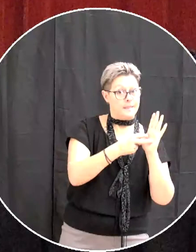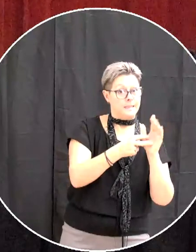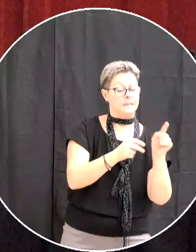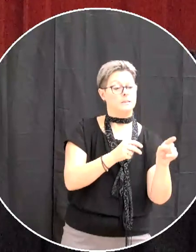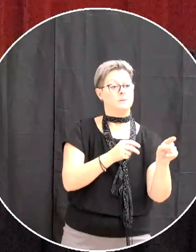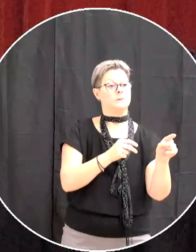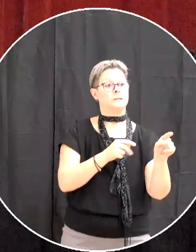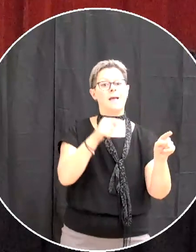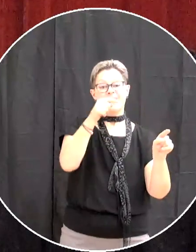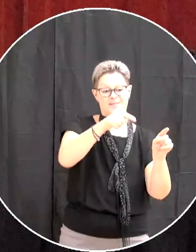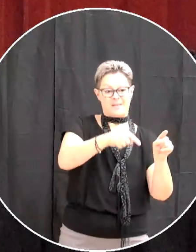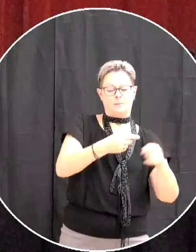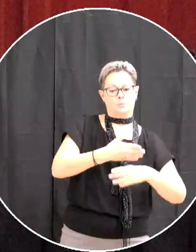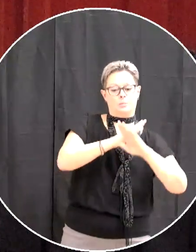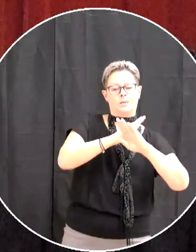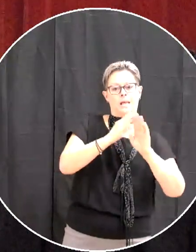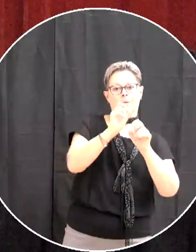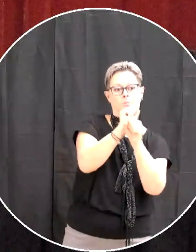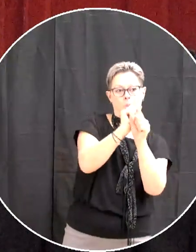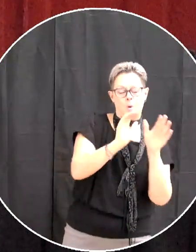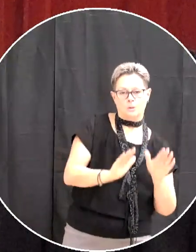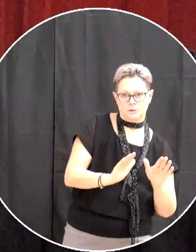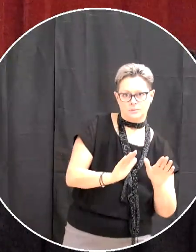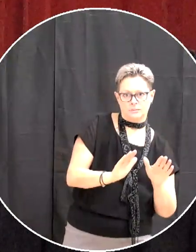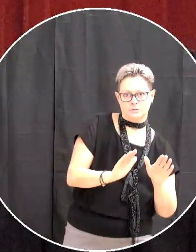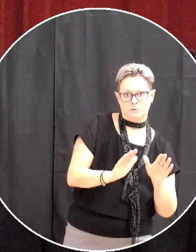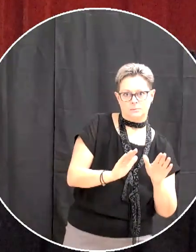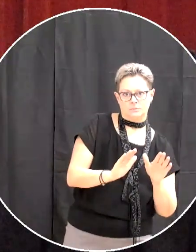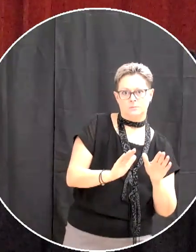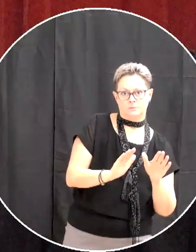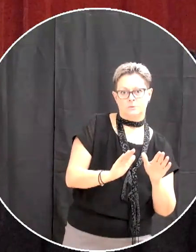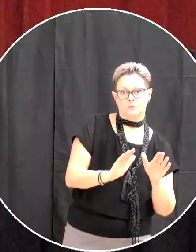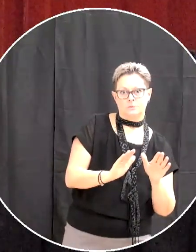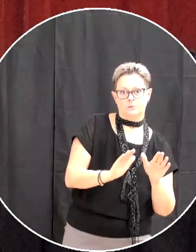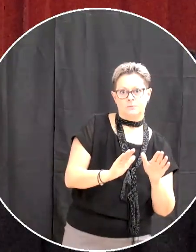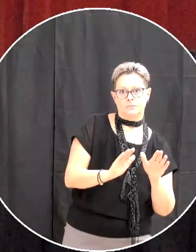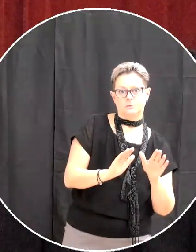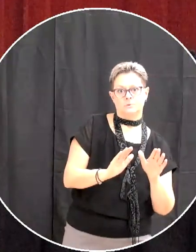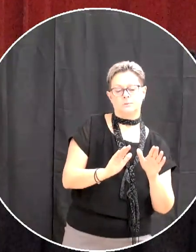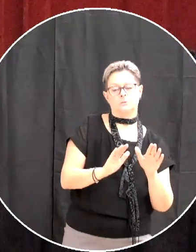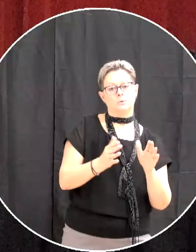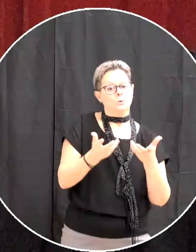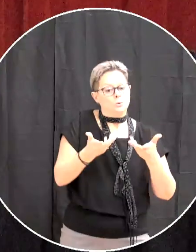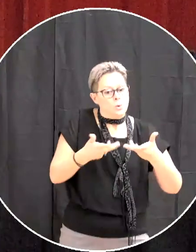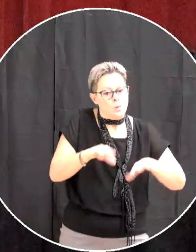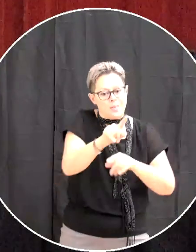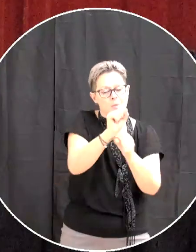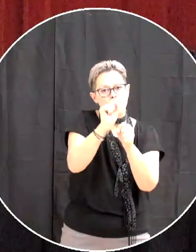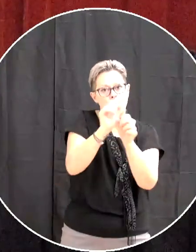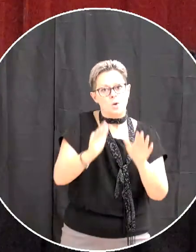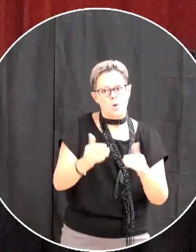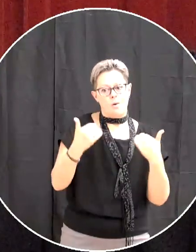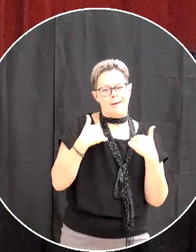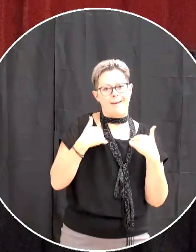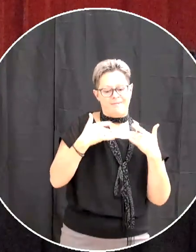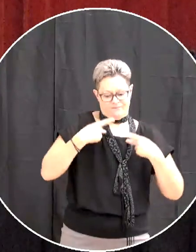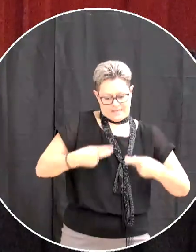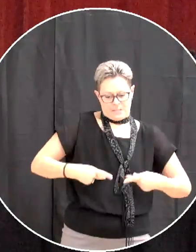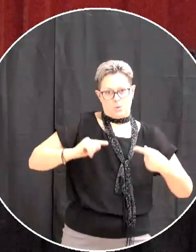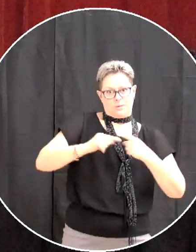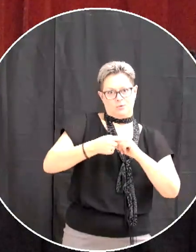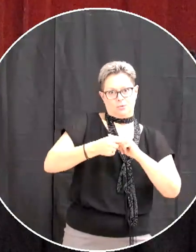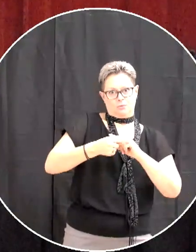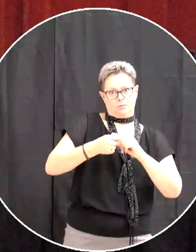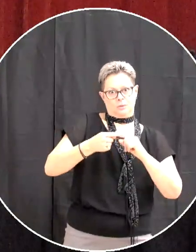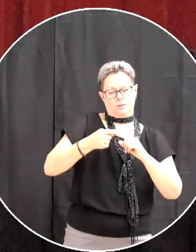to protect employees from family violence that would likely expose a worker to physical injury that may occur in the workplace. So